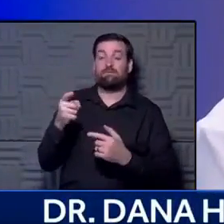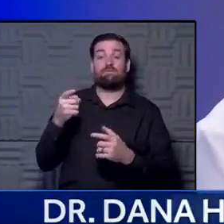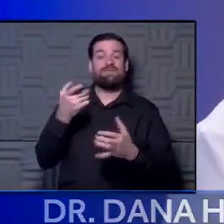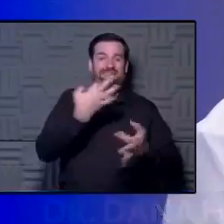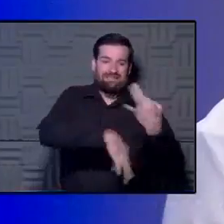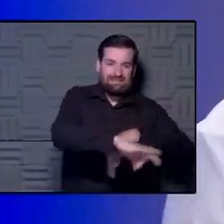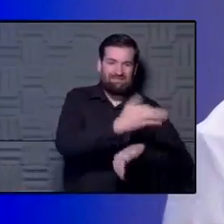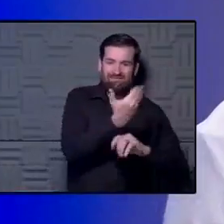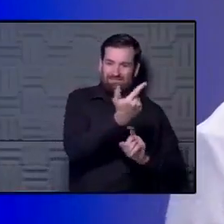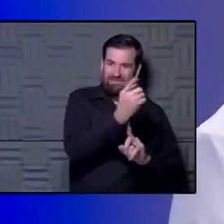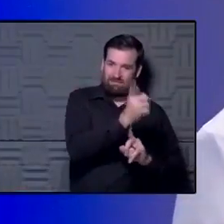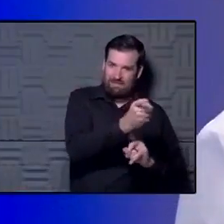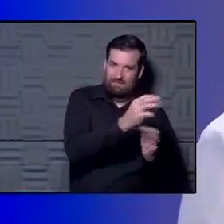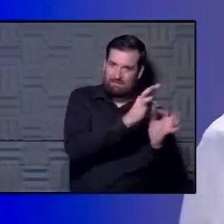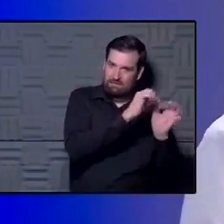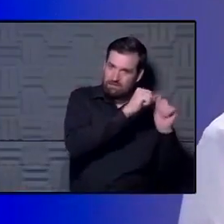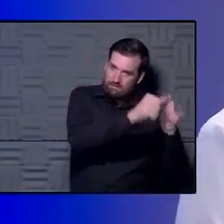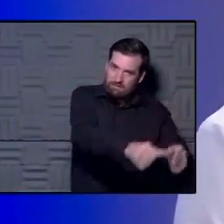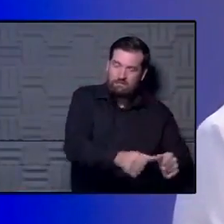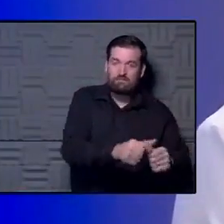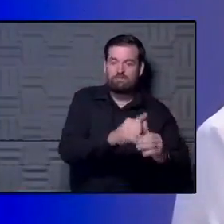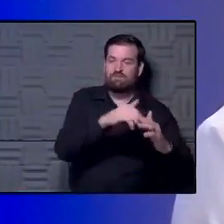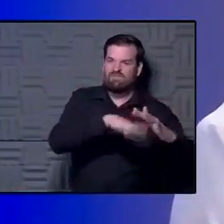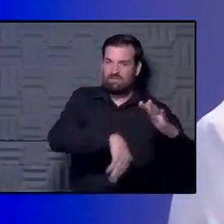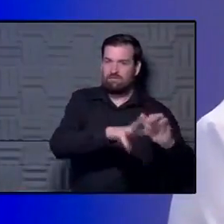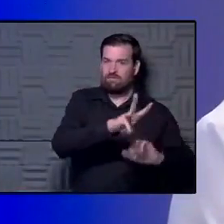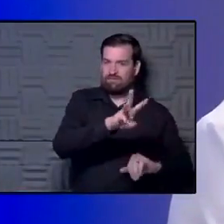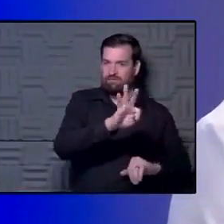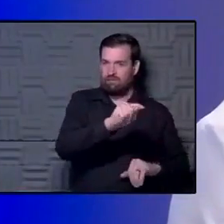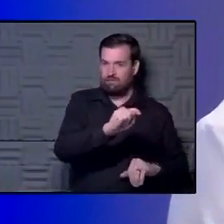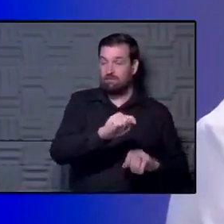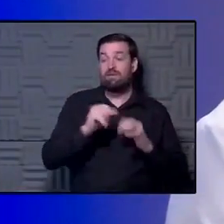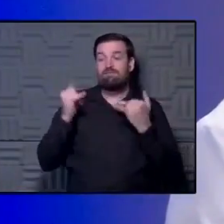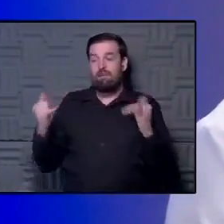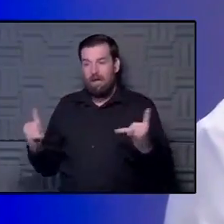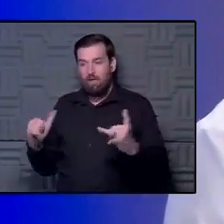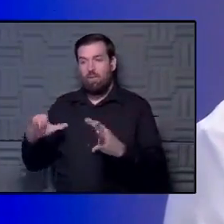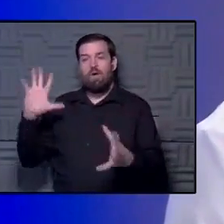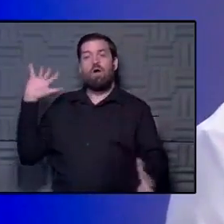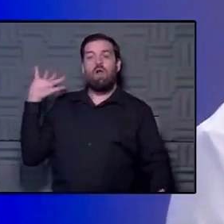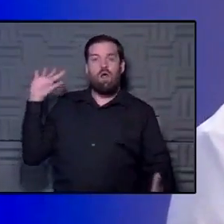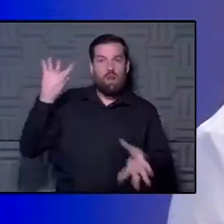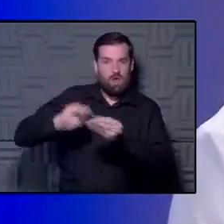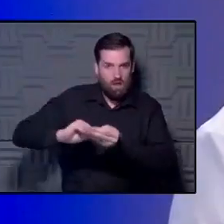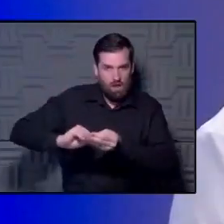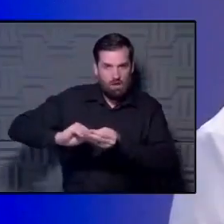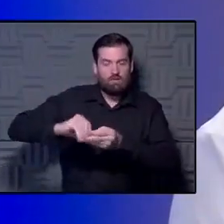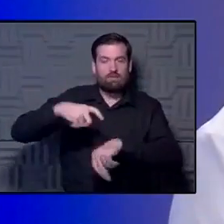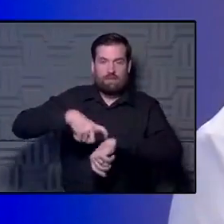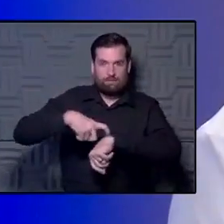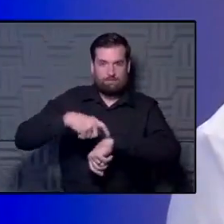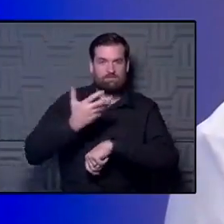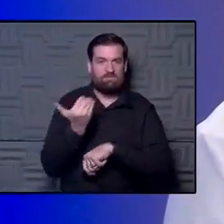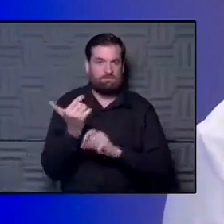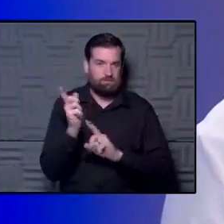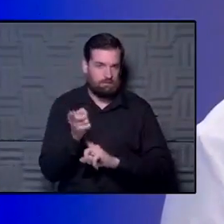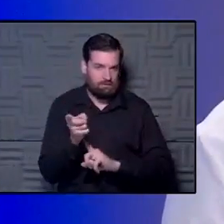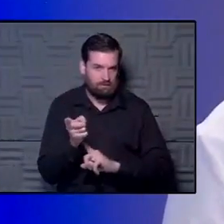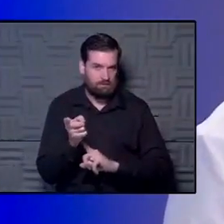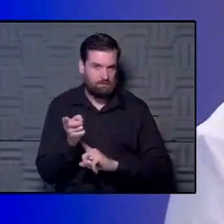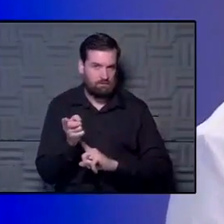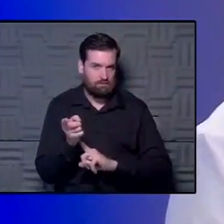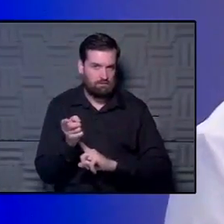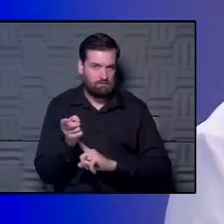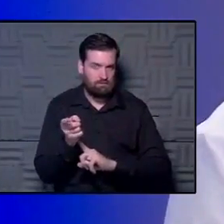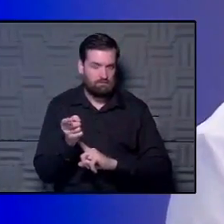minutes of close contact, again, that's within 6 feet, to now an additive or cumulative time of 15 minutes of